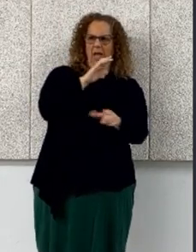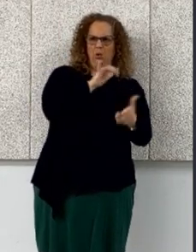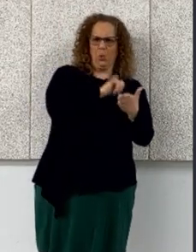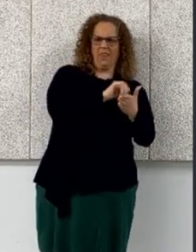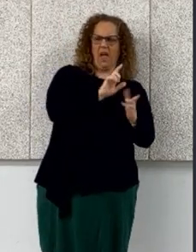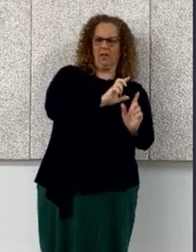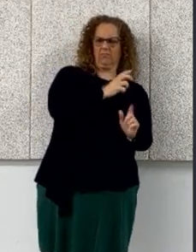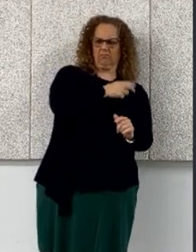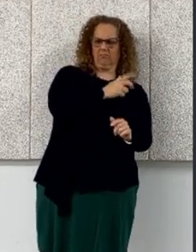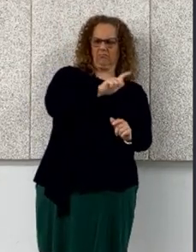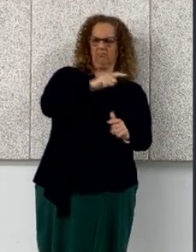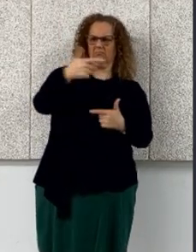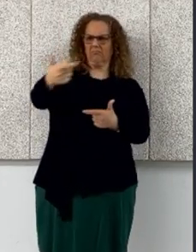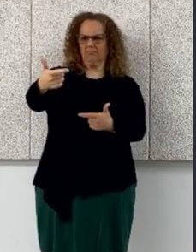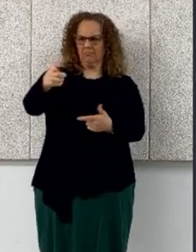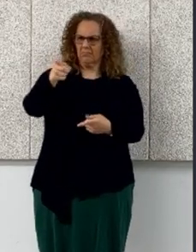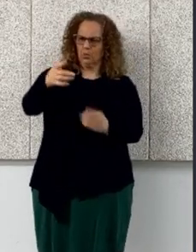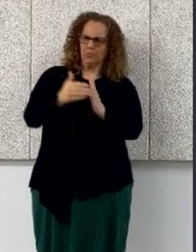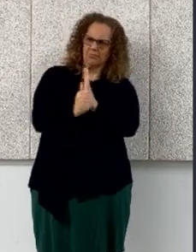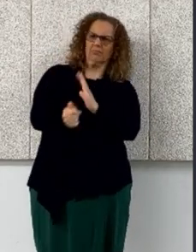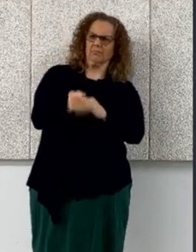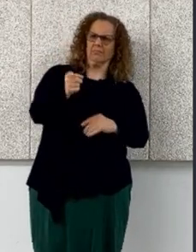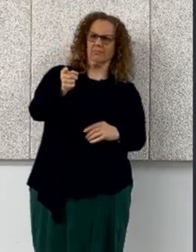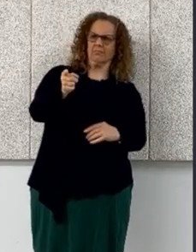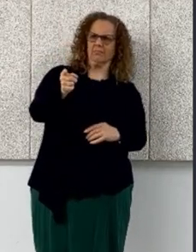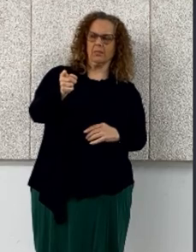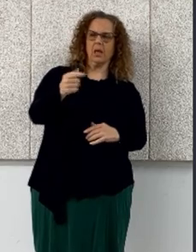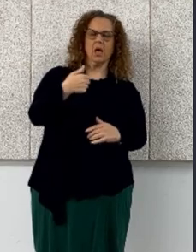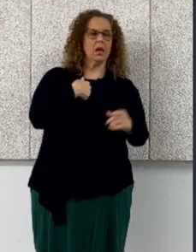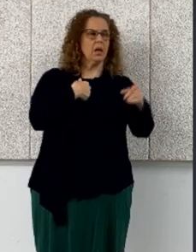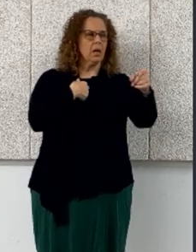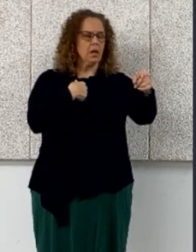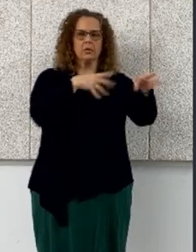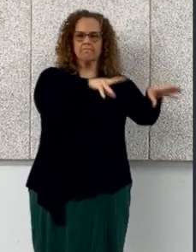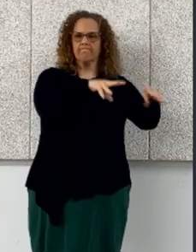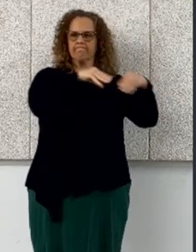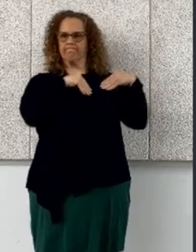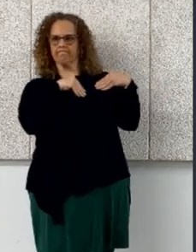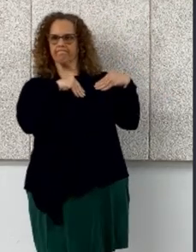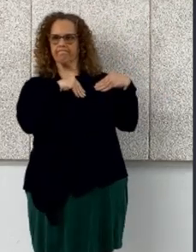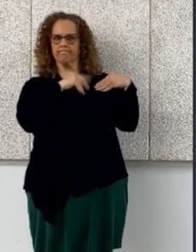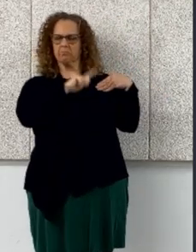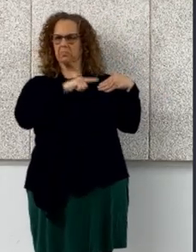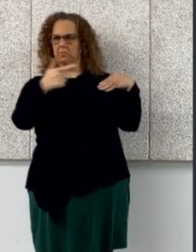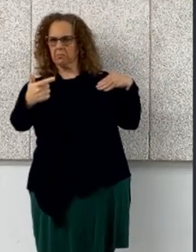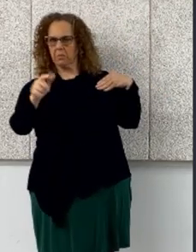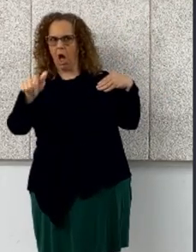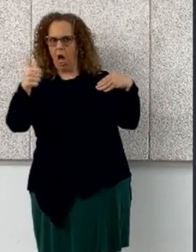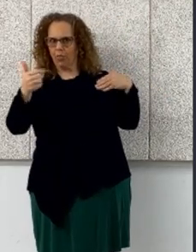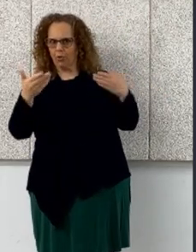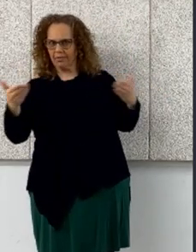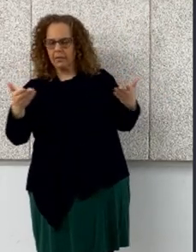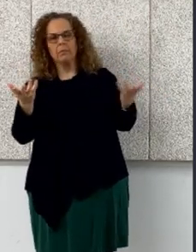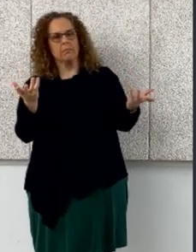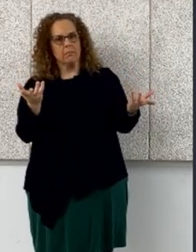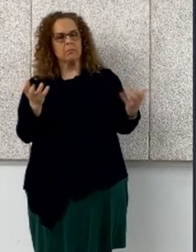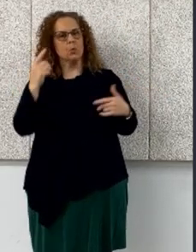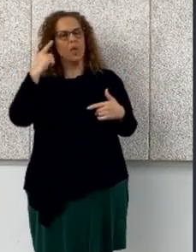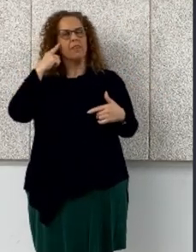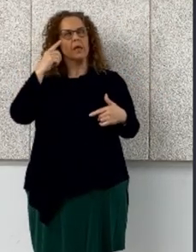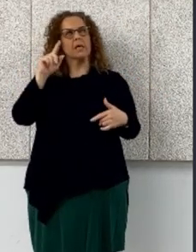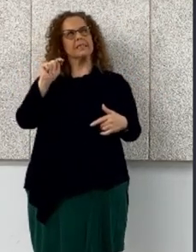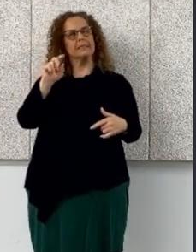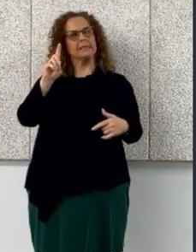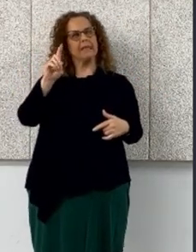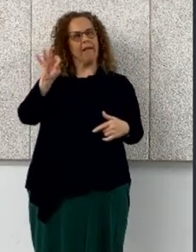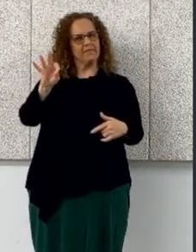you? And, mm-hmm. And similarly, yeah. can I take on more of this? Right. And so as I think about TDF's role,